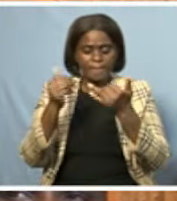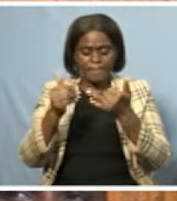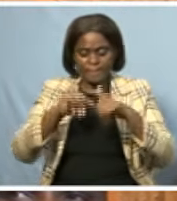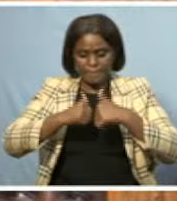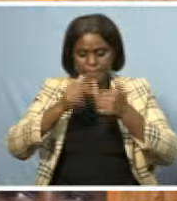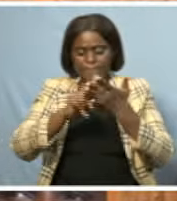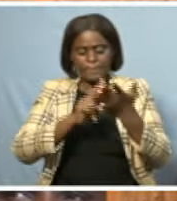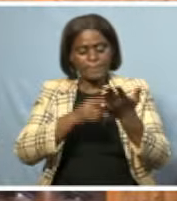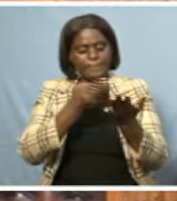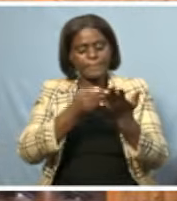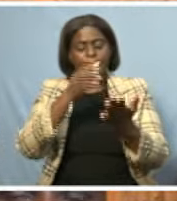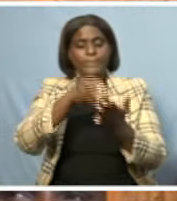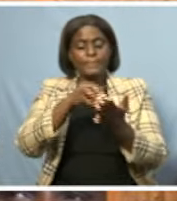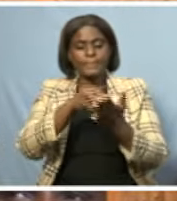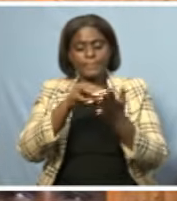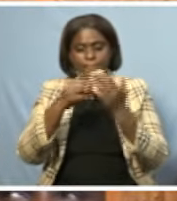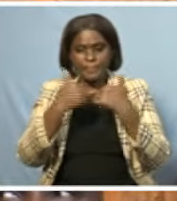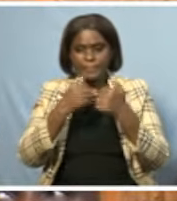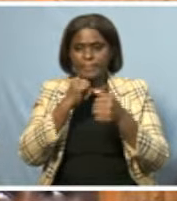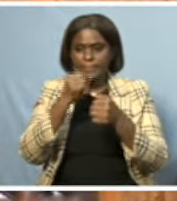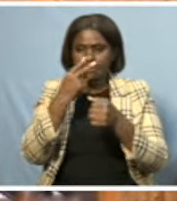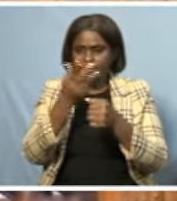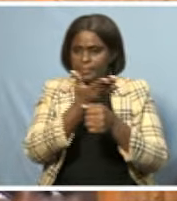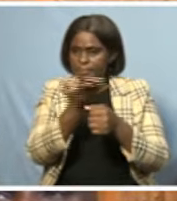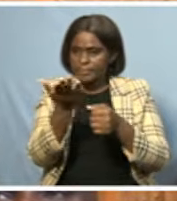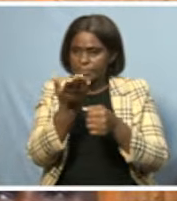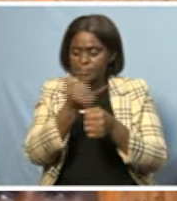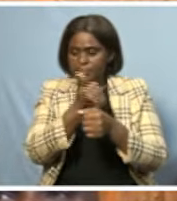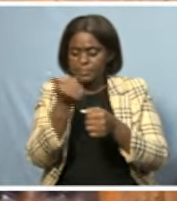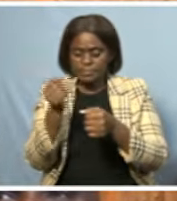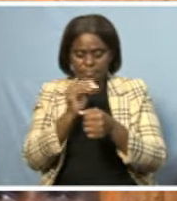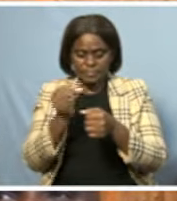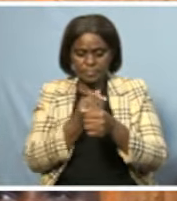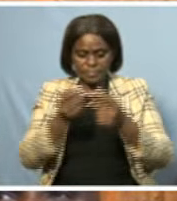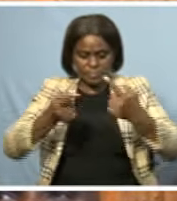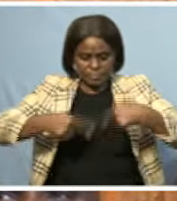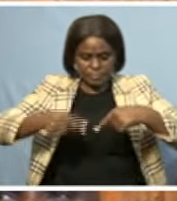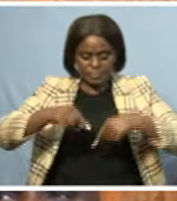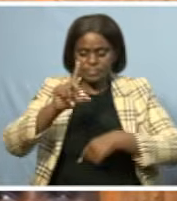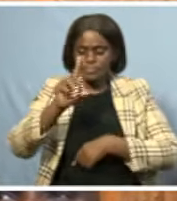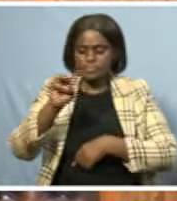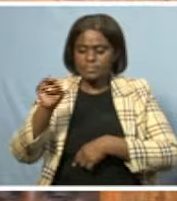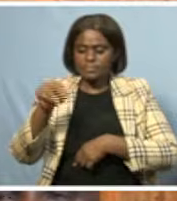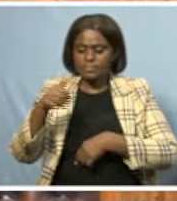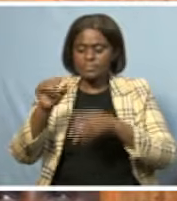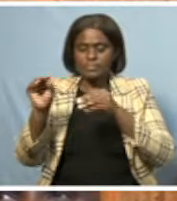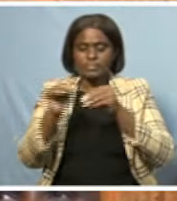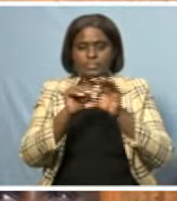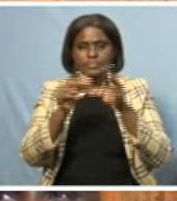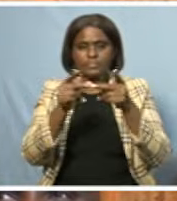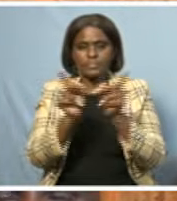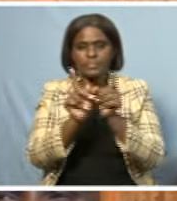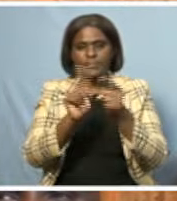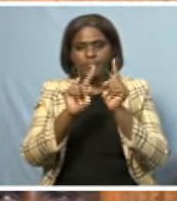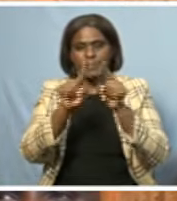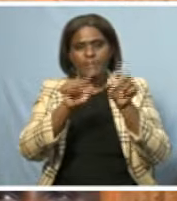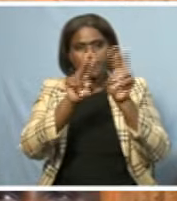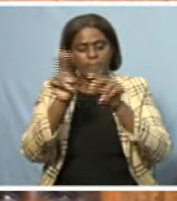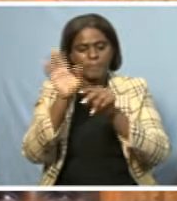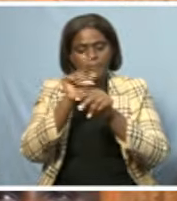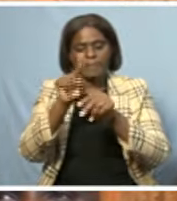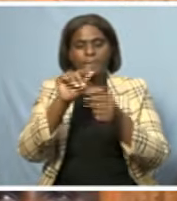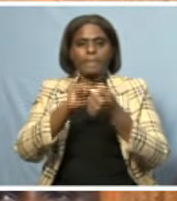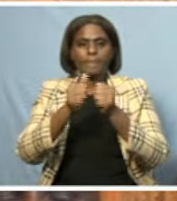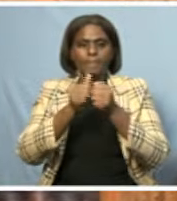reported this matter. We have not seen our local DMMU to move on site to go and inspect this